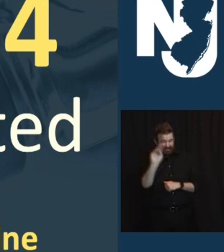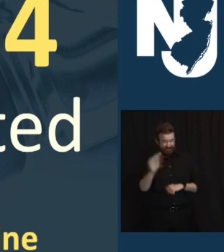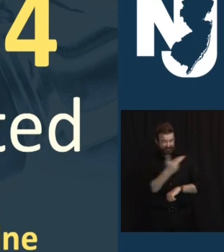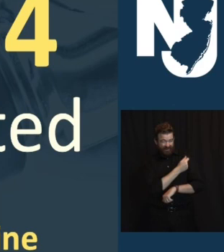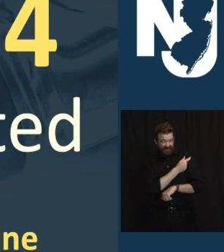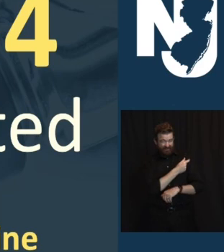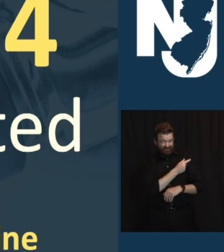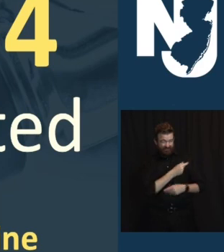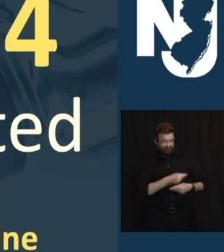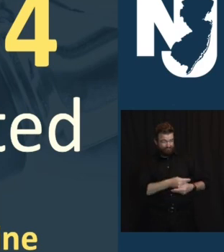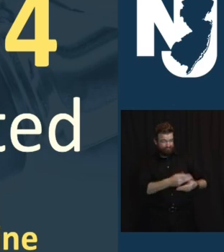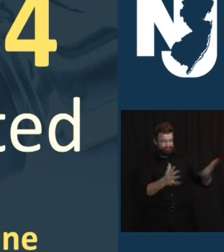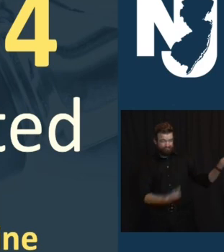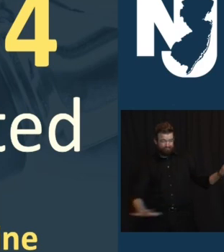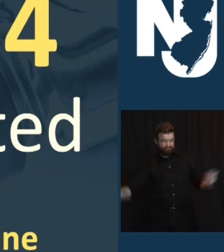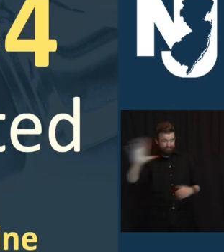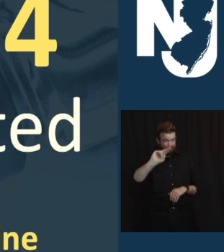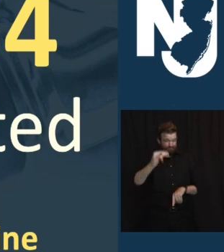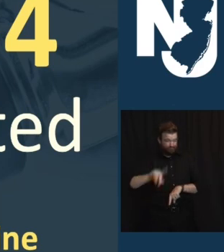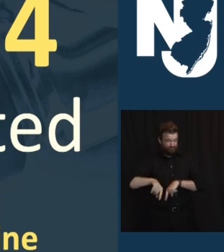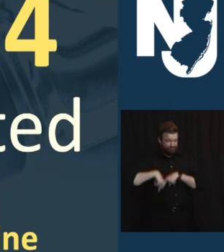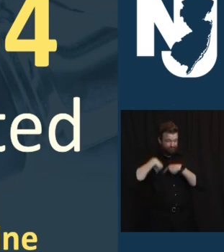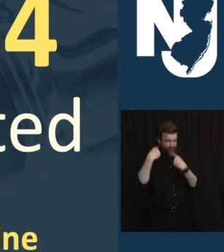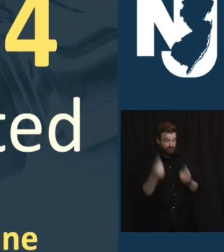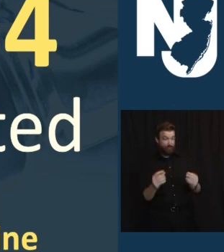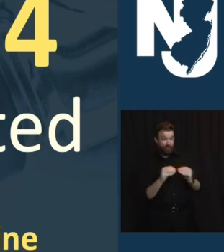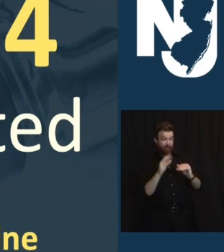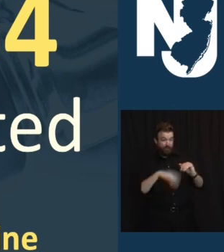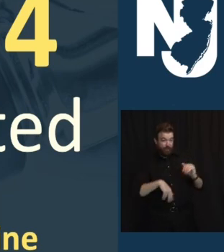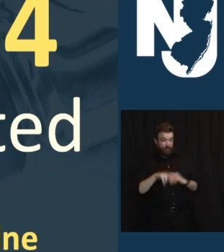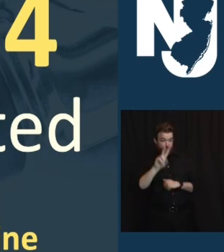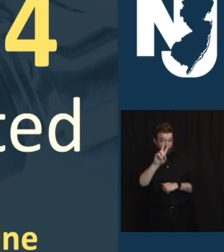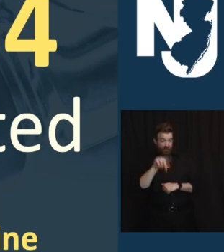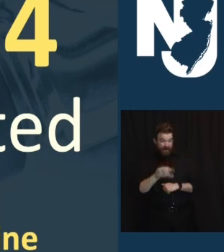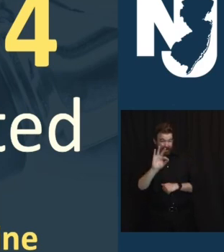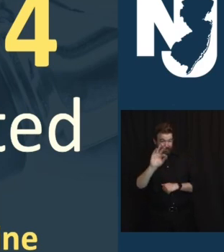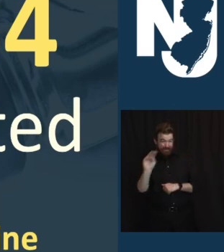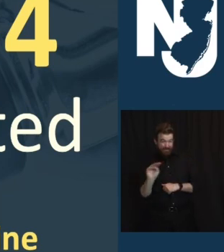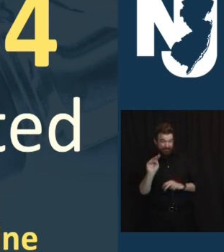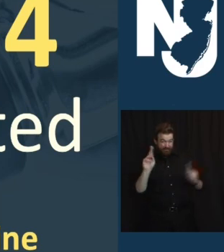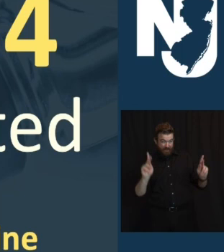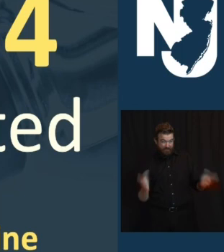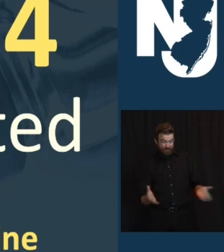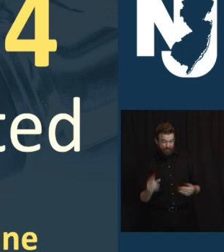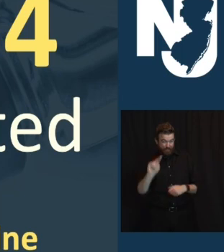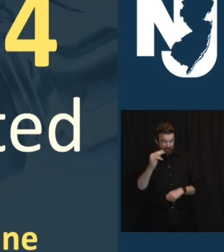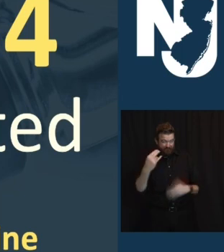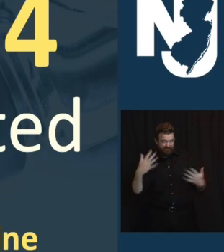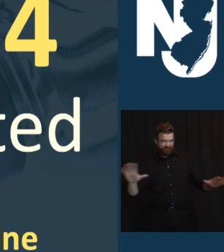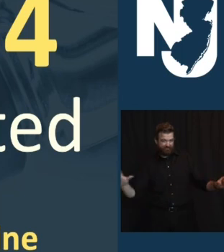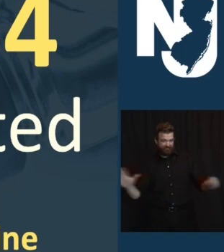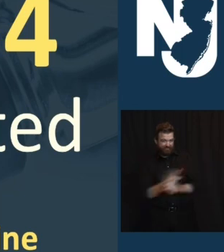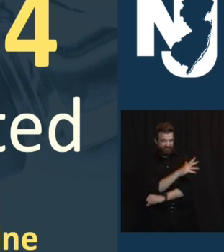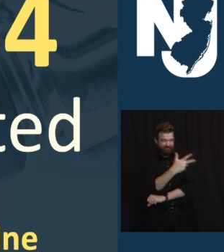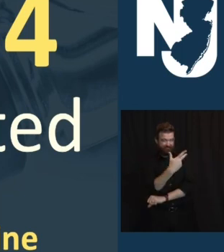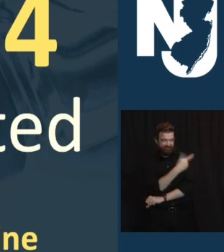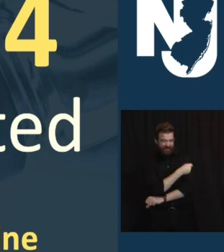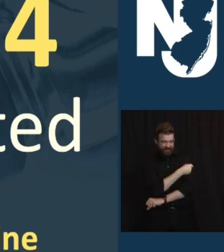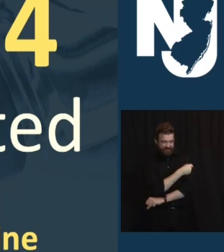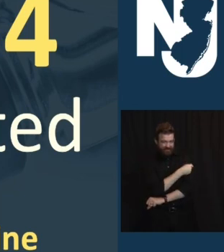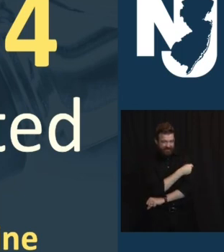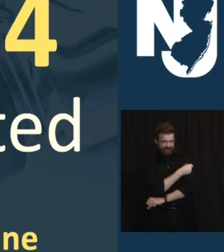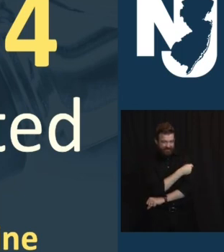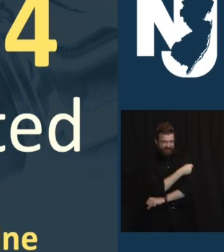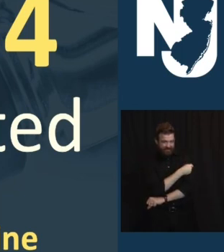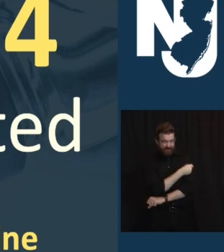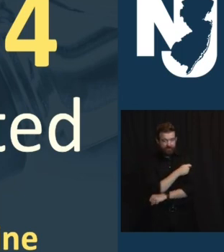statewide, and as you can see, more than 2.9 million New Jerseyans are now fully vaccinated. And Judy, I'm showing